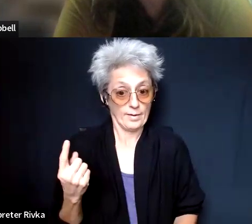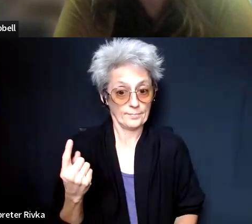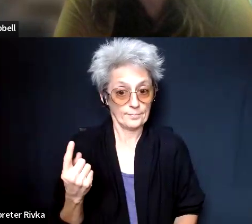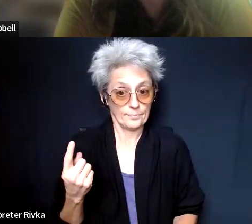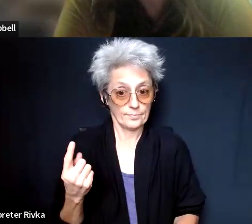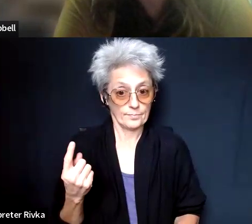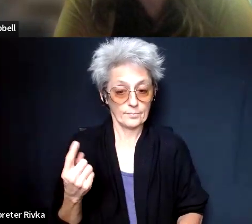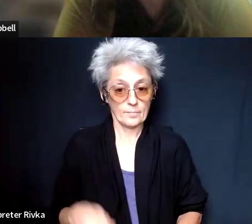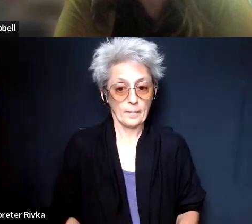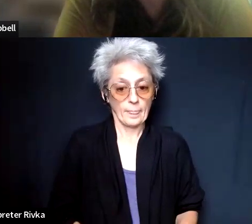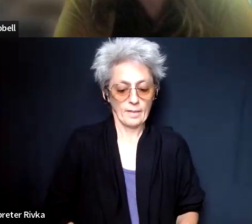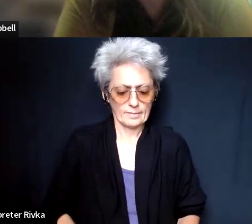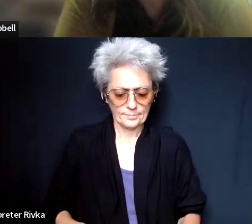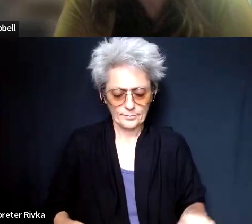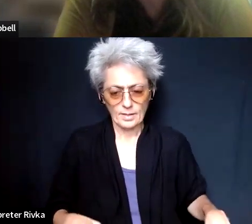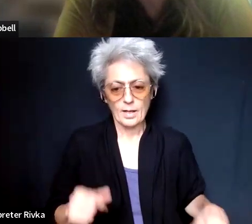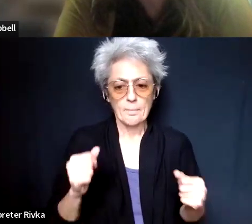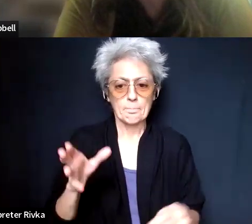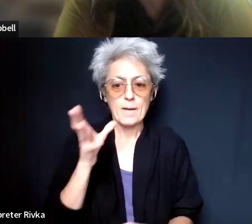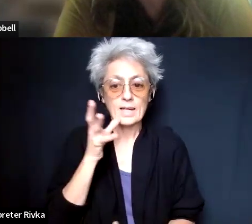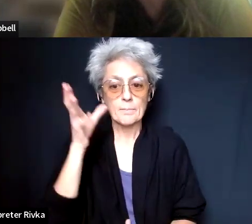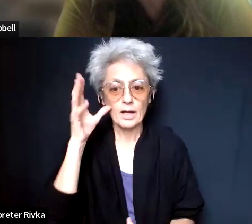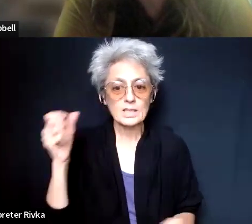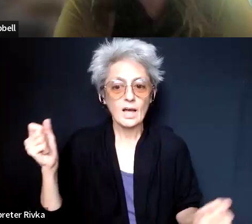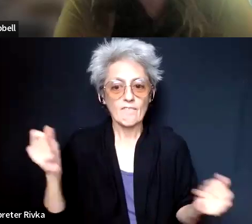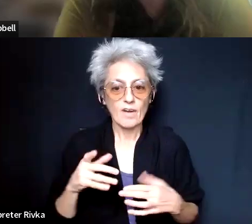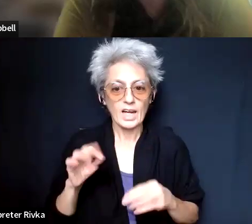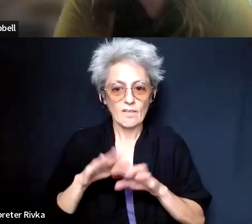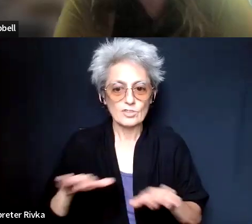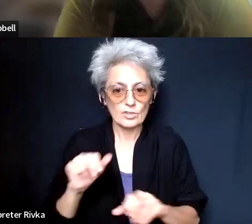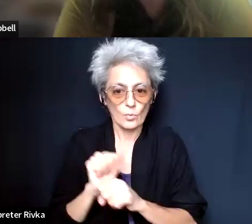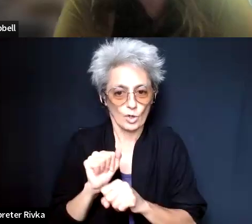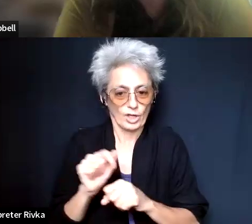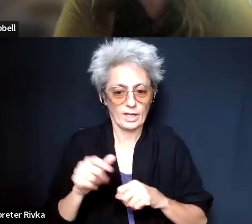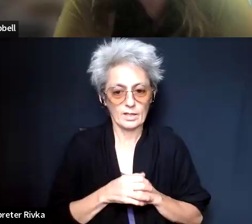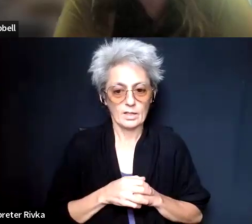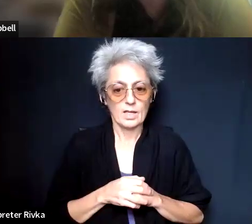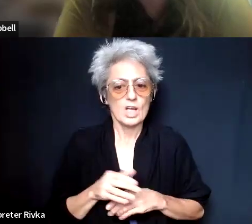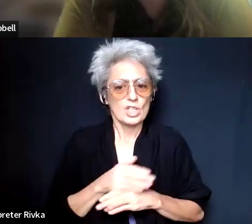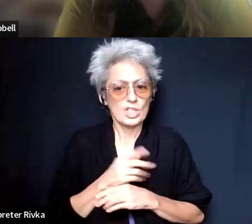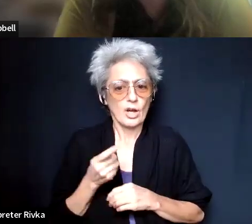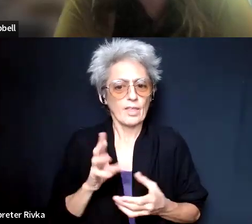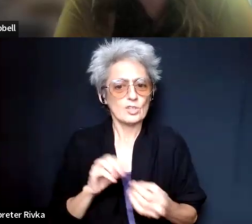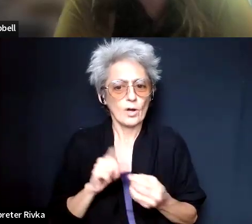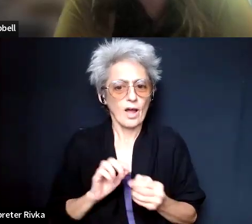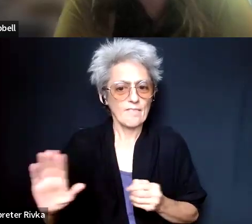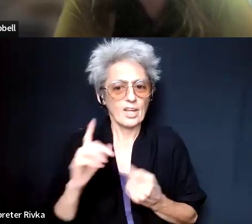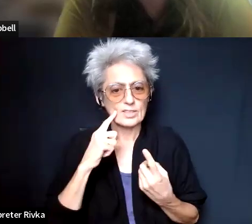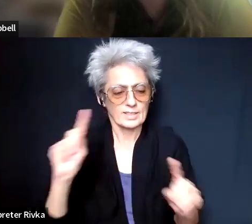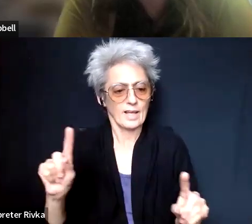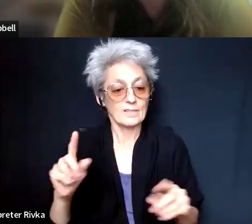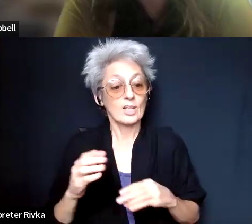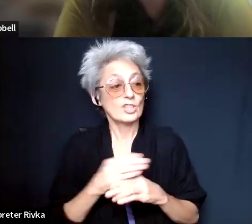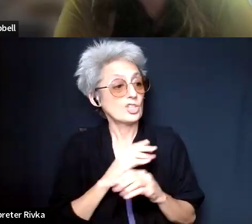there are many parents who are afraid of their children working. Share the story of the success. Share that story with other